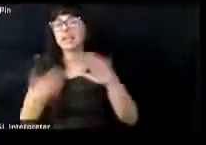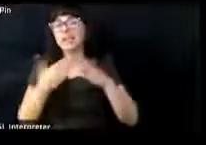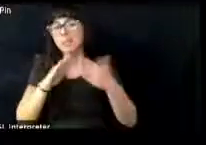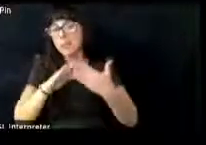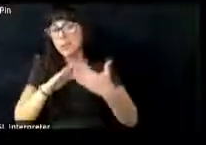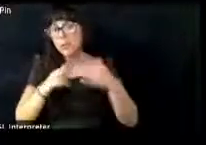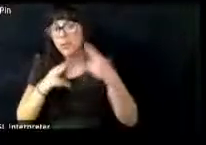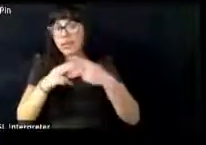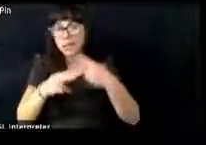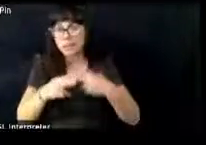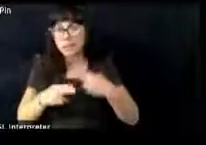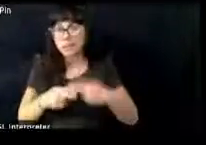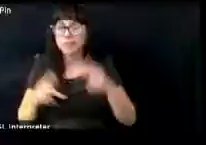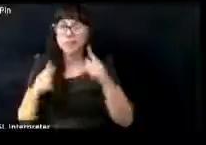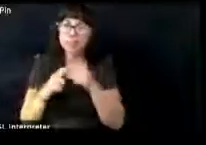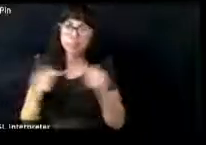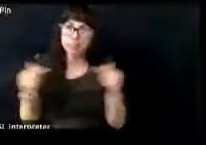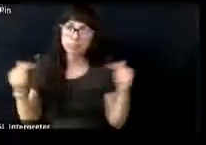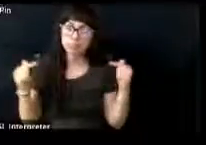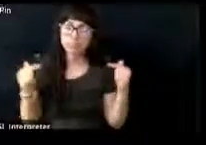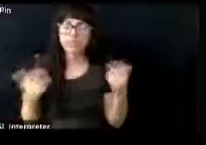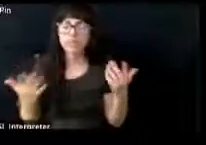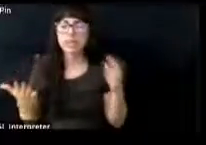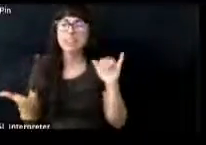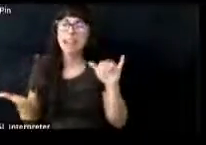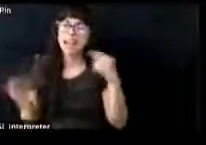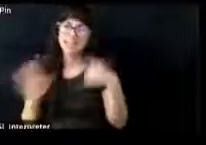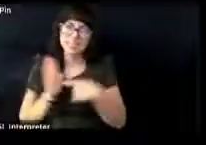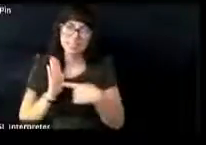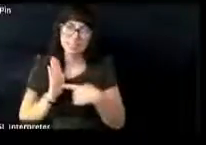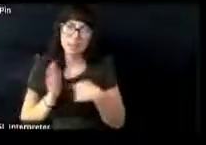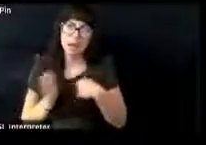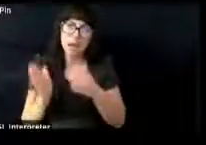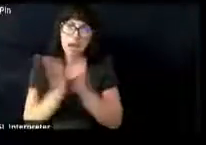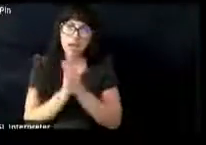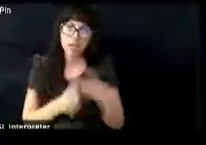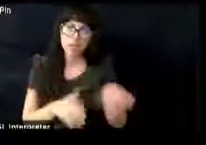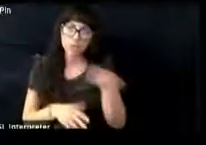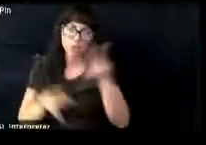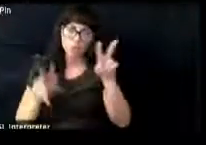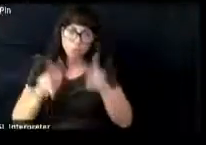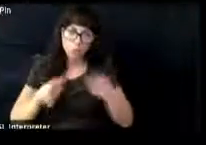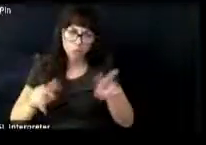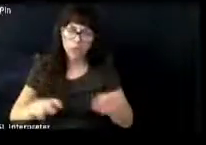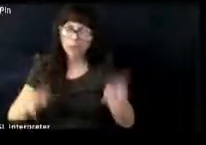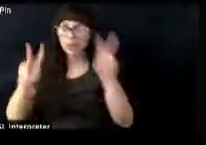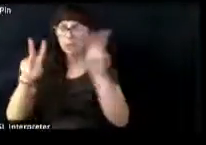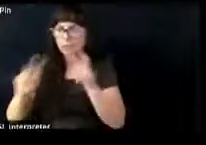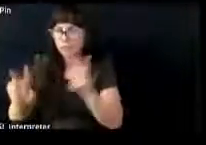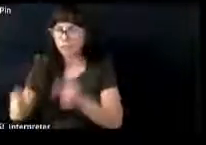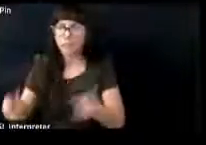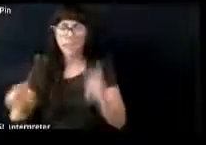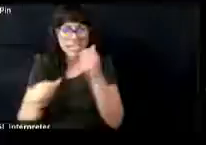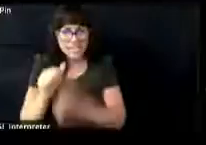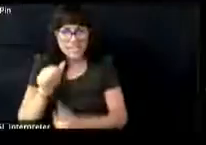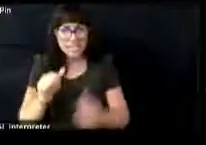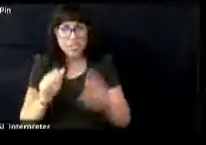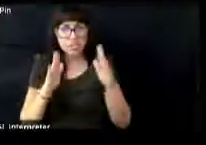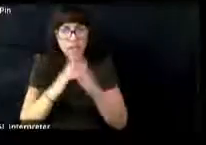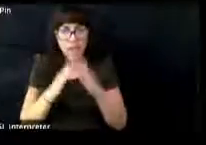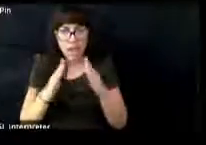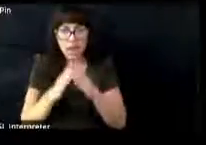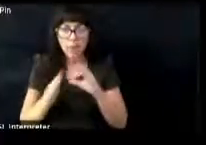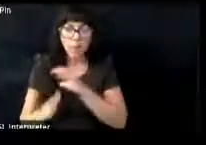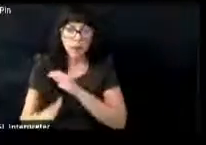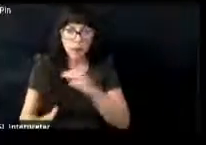cetera. So that's just an example. I would ask that the commission look at every one of these as you're going through and just see, you